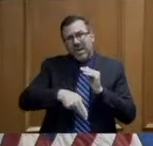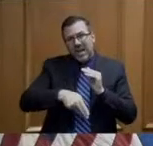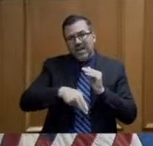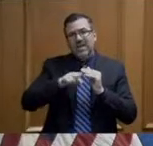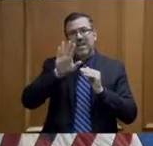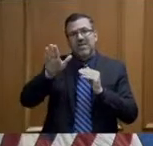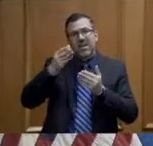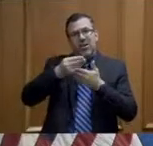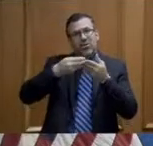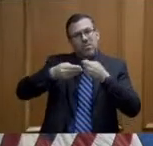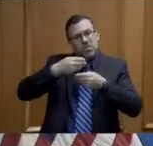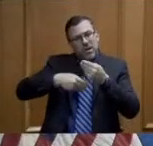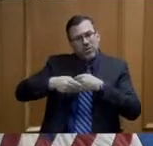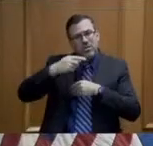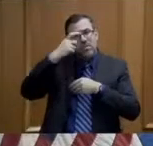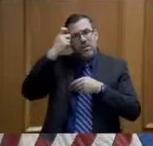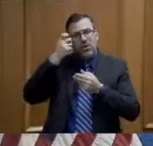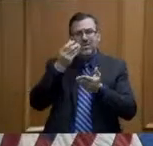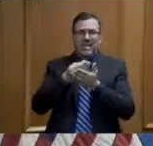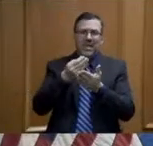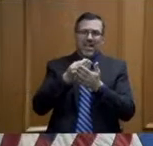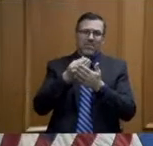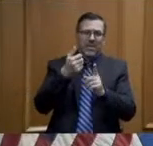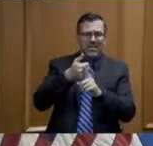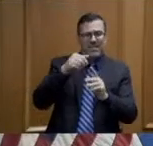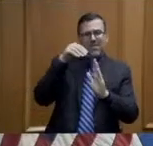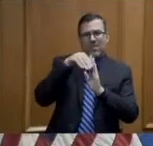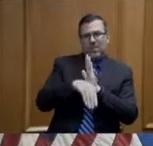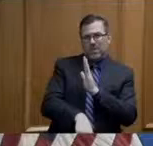the economic slowdown happening and